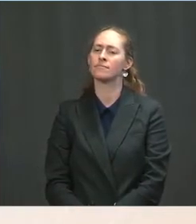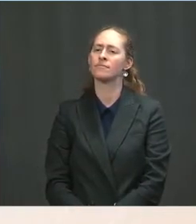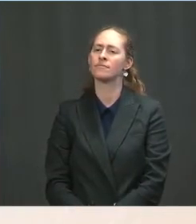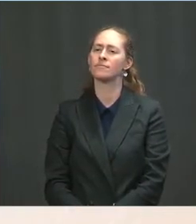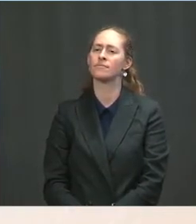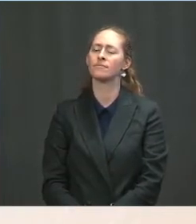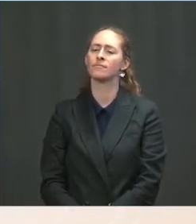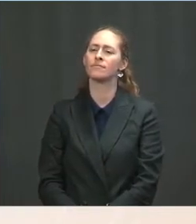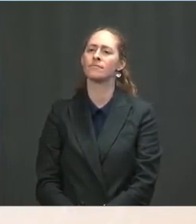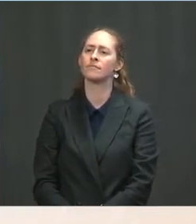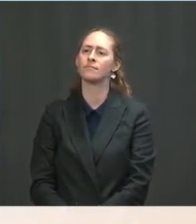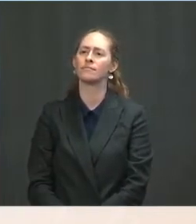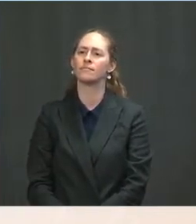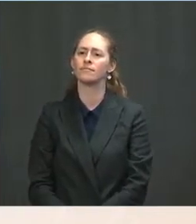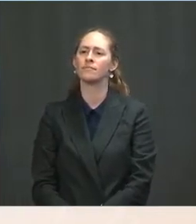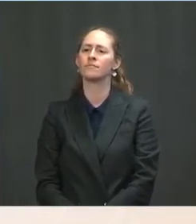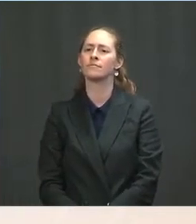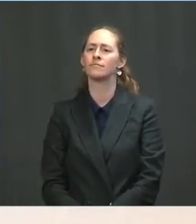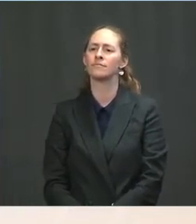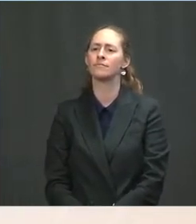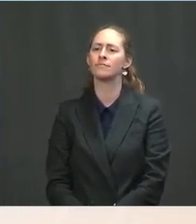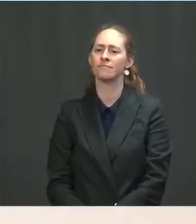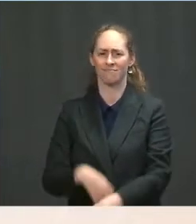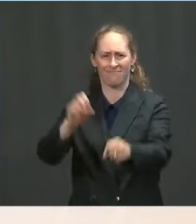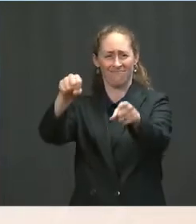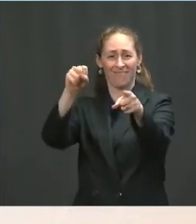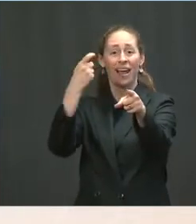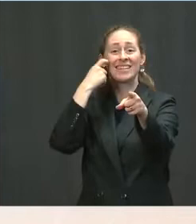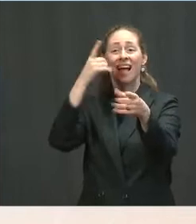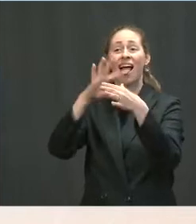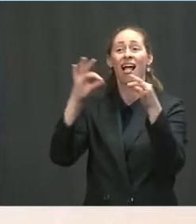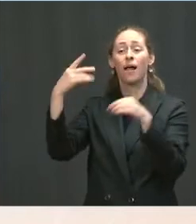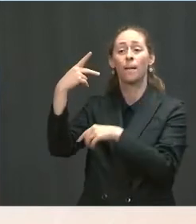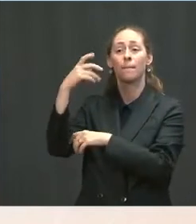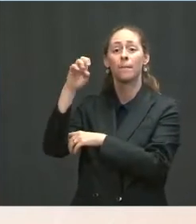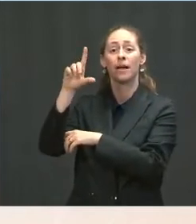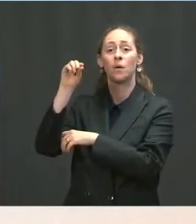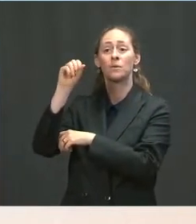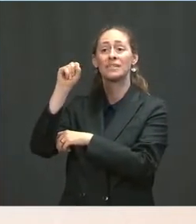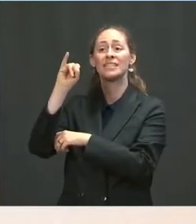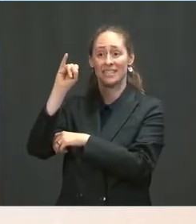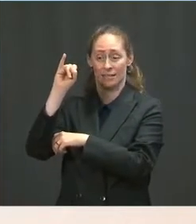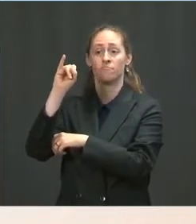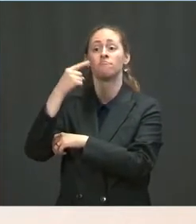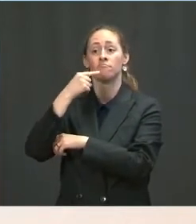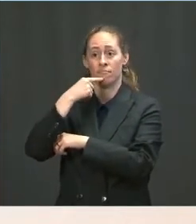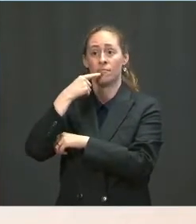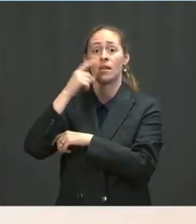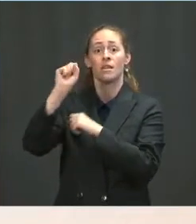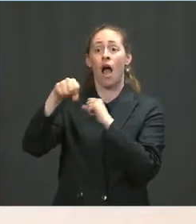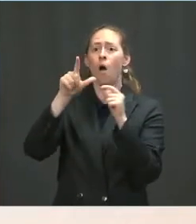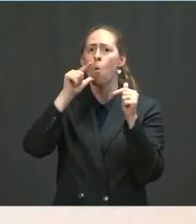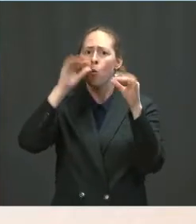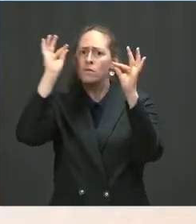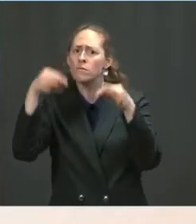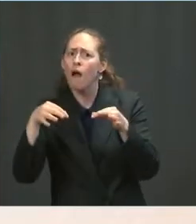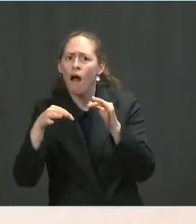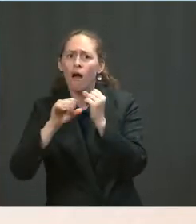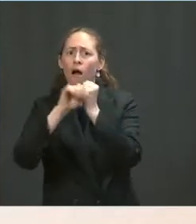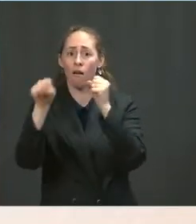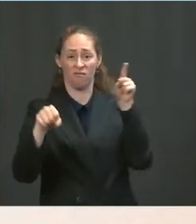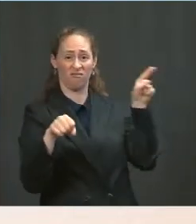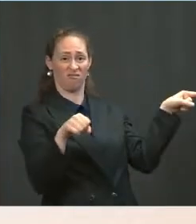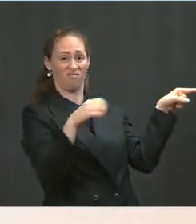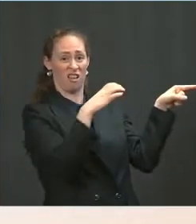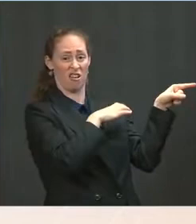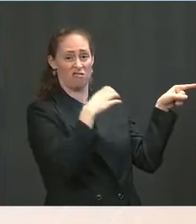about Pelosi, you know, as the Supreme Court said it could only be extended with congressional authorization. That was their decision.